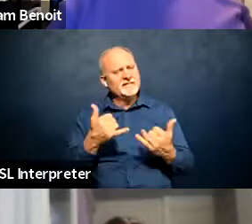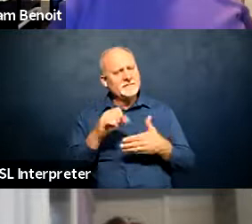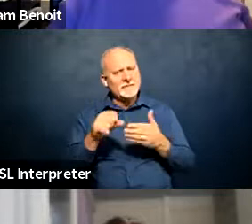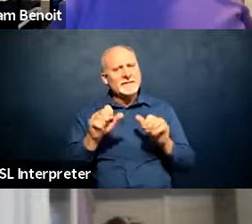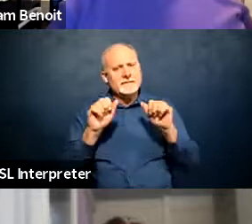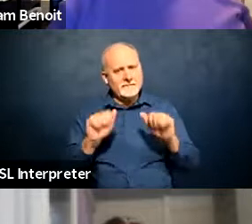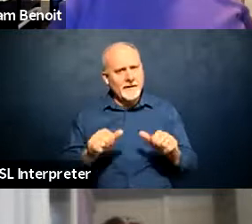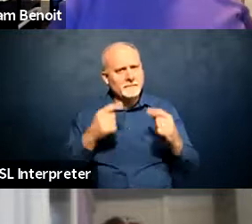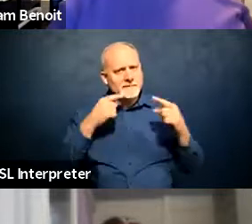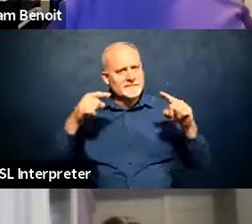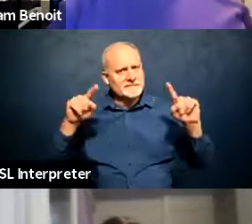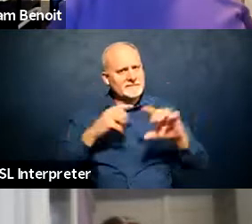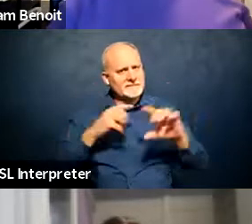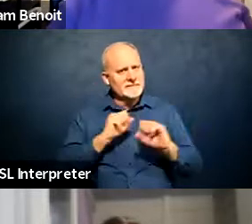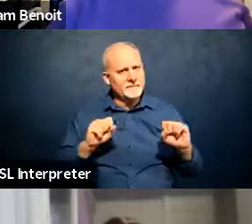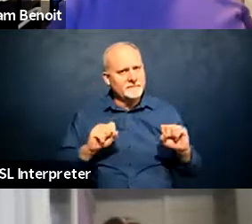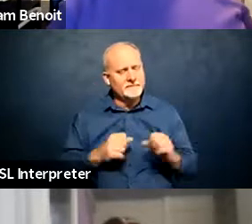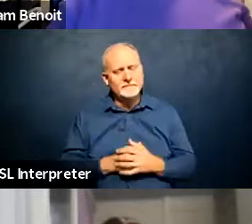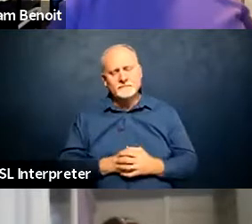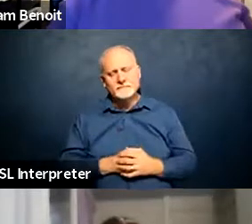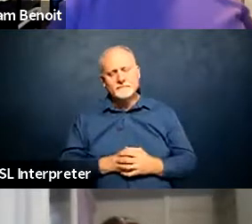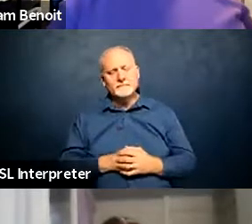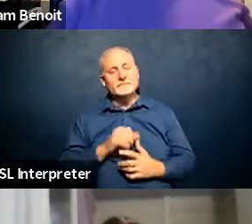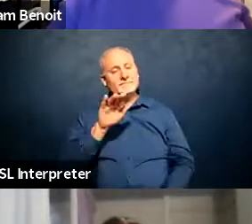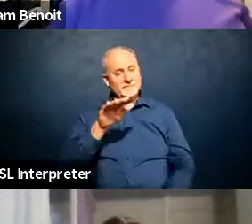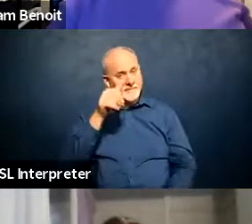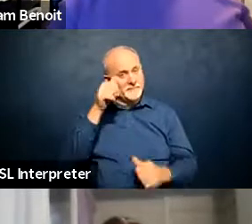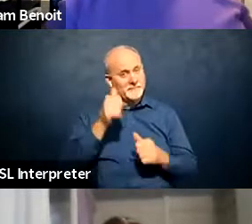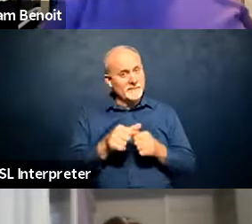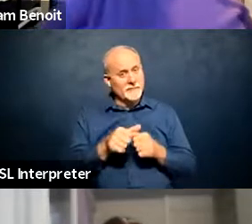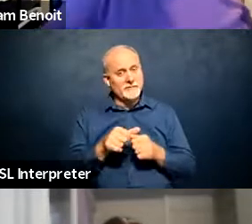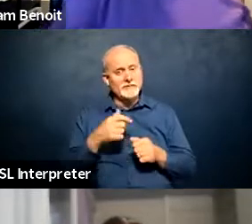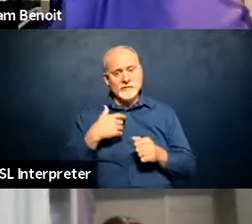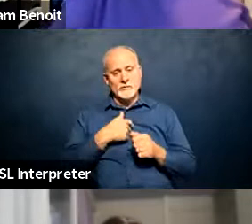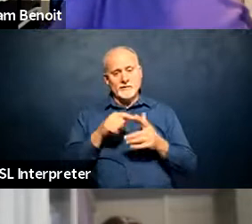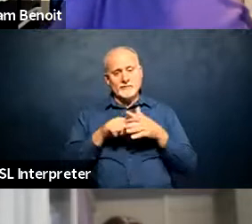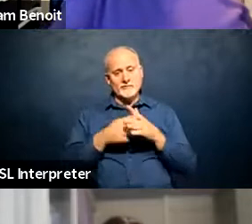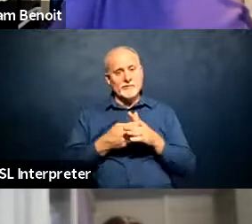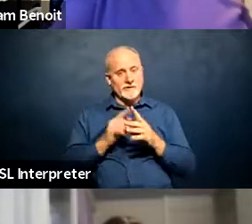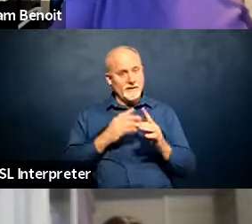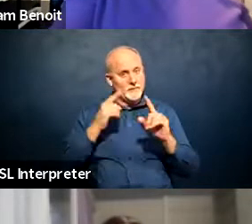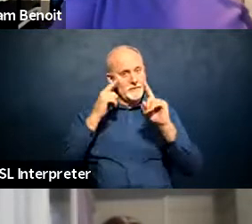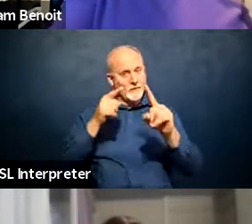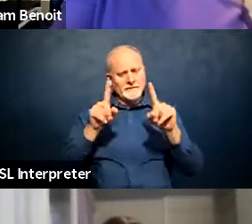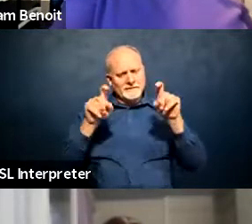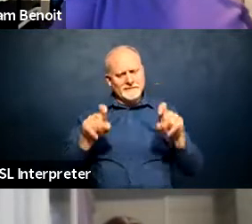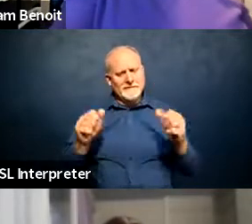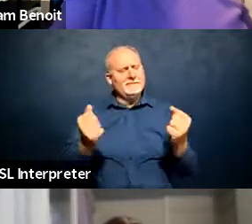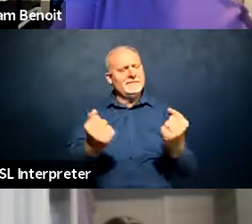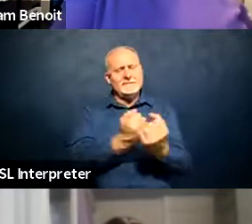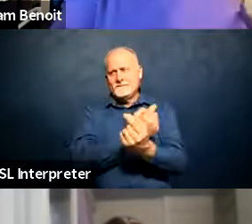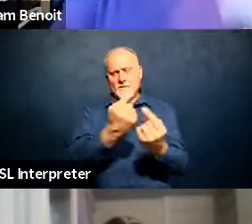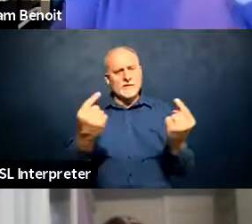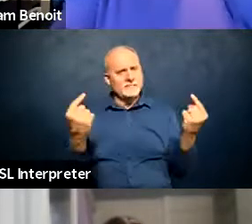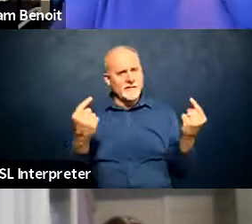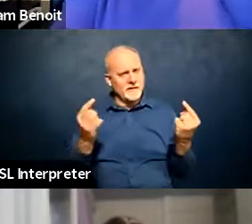successful. One of those lessons is clearly, when you remember, we started with the goal of really testing everybody